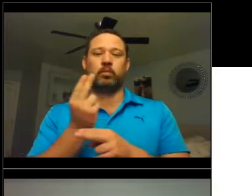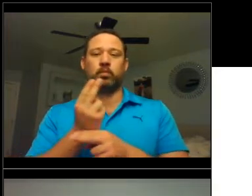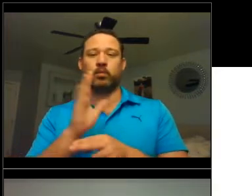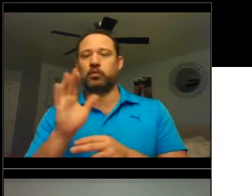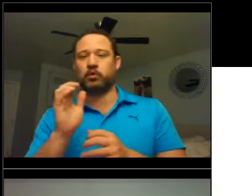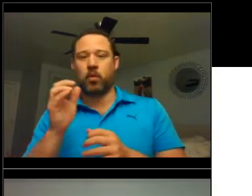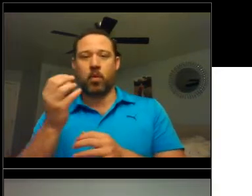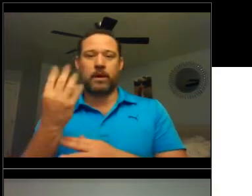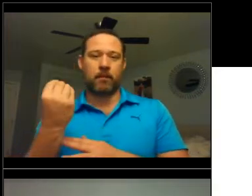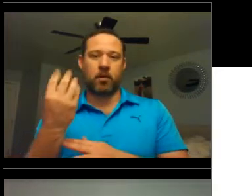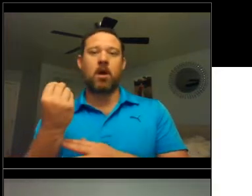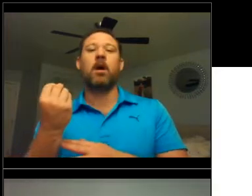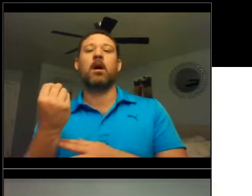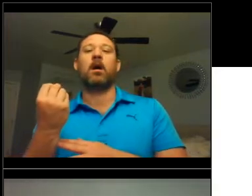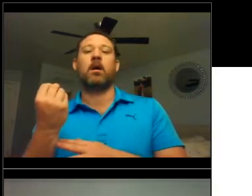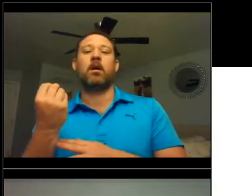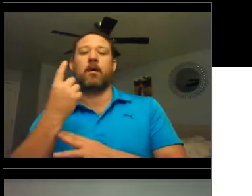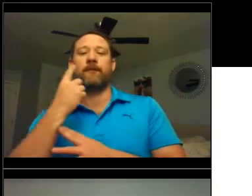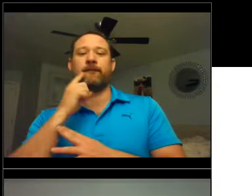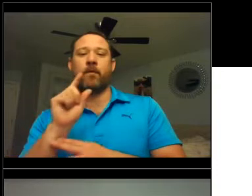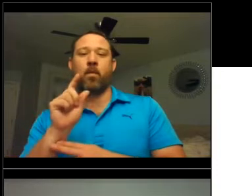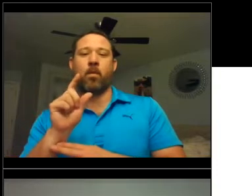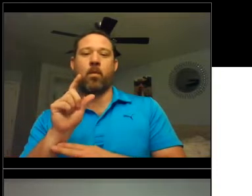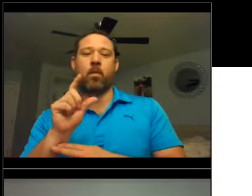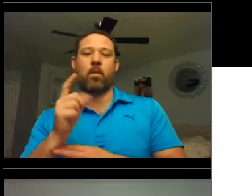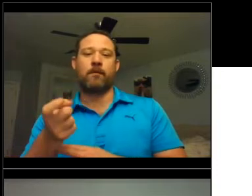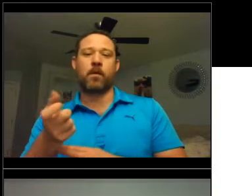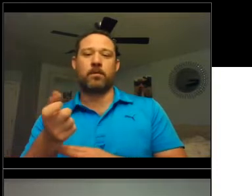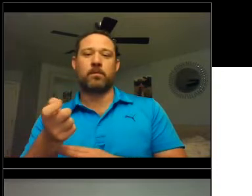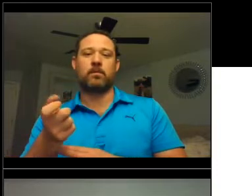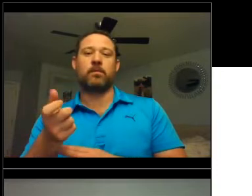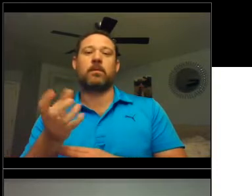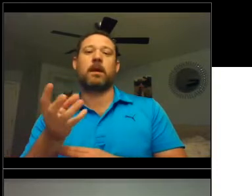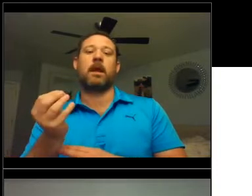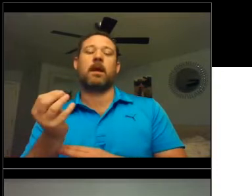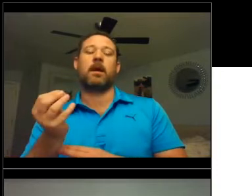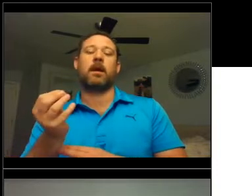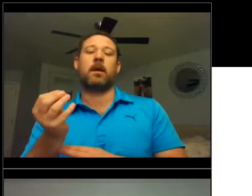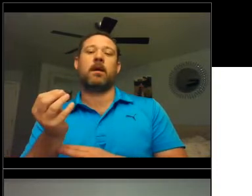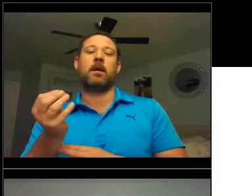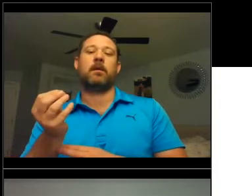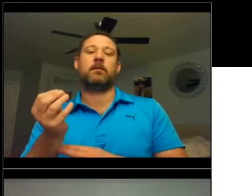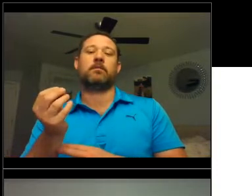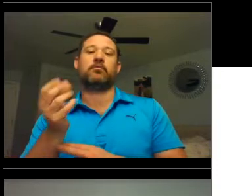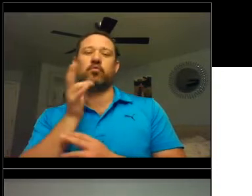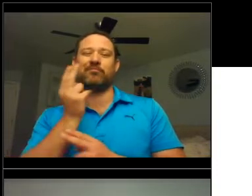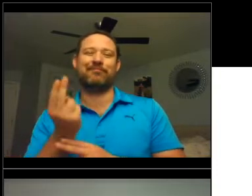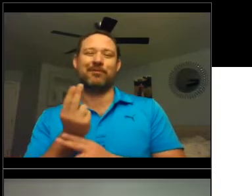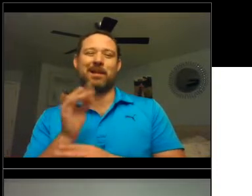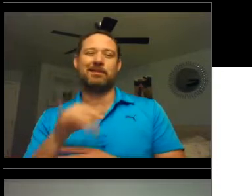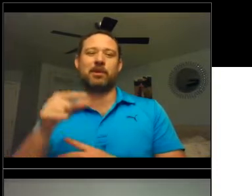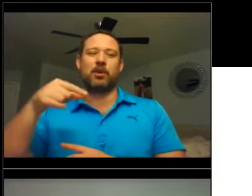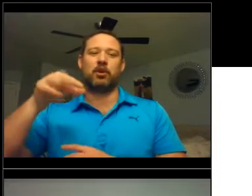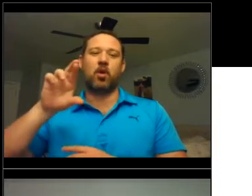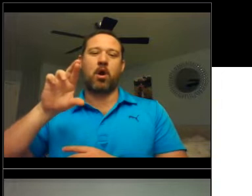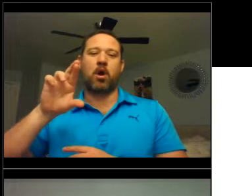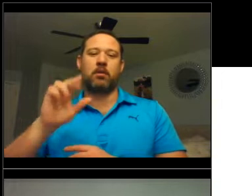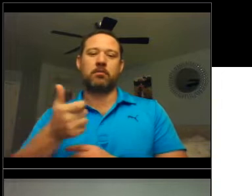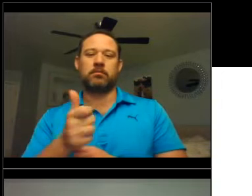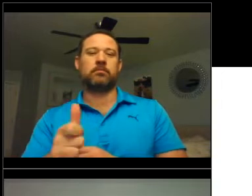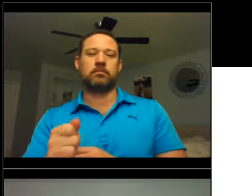camera function on a mobile device to utilize this QR code. So you would